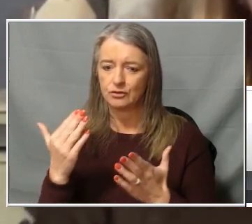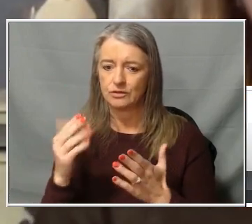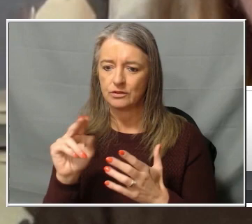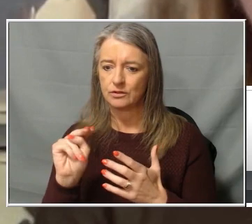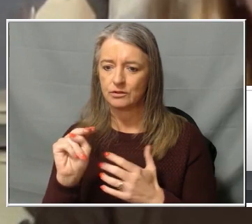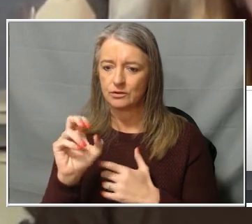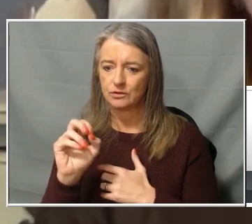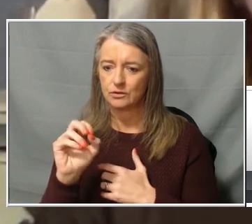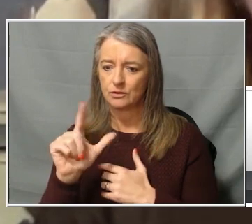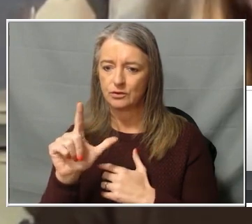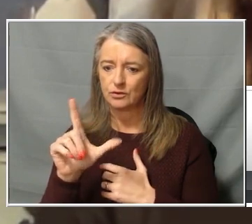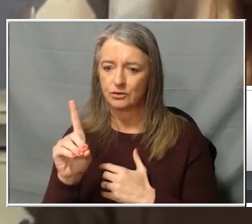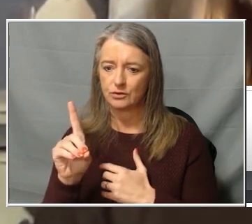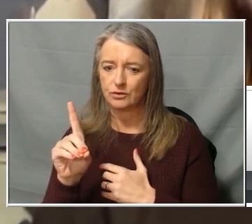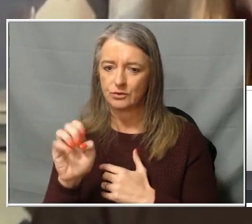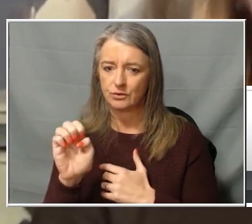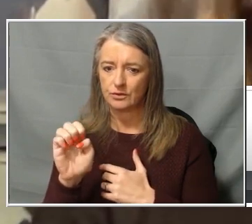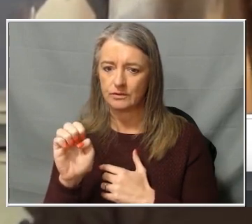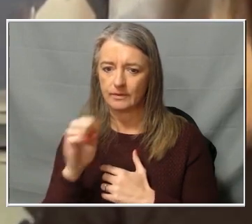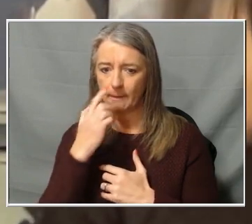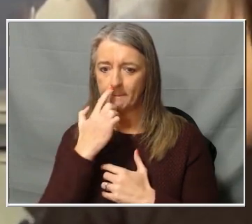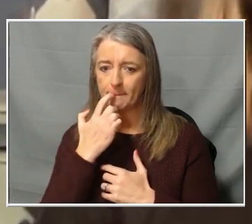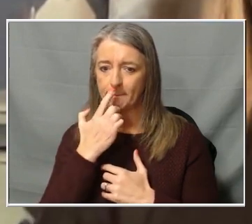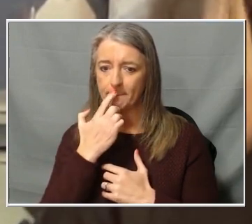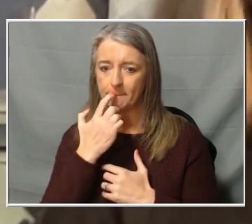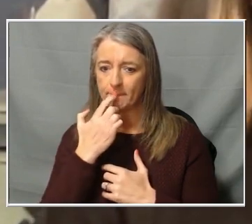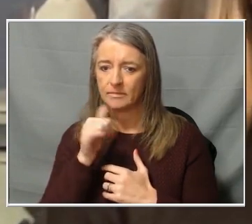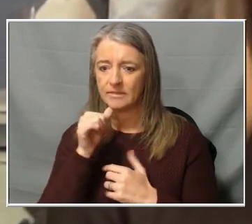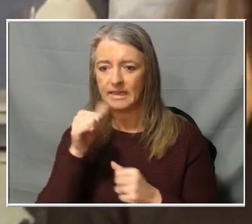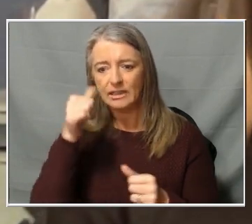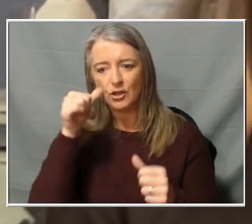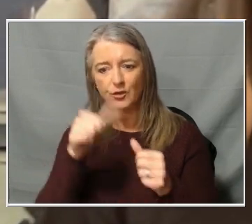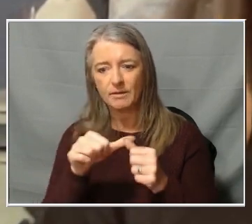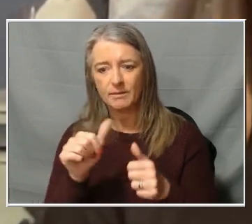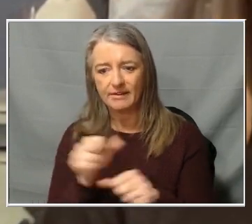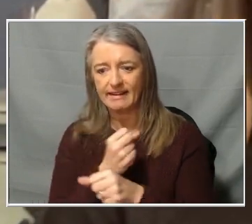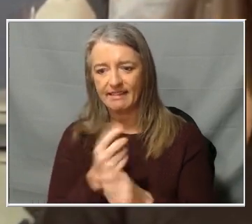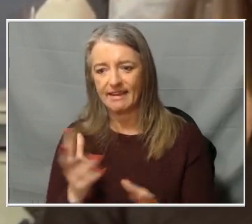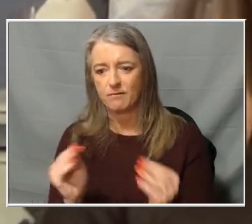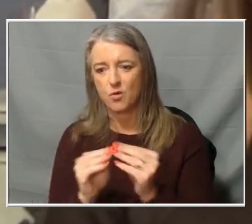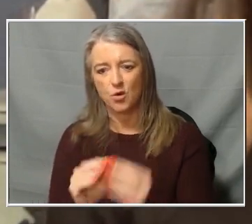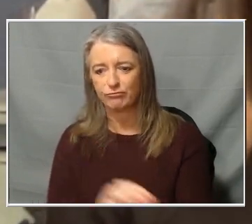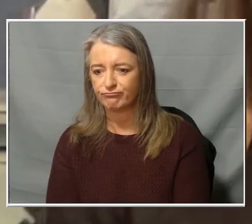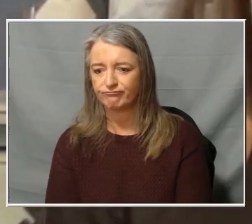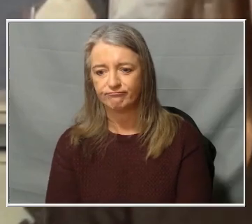noodle, only those, because I don't remember anything else.